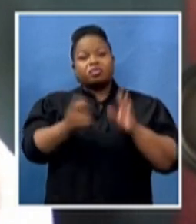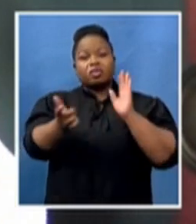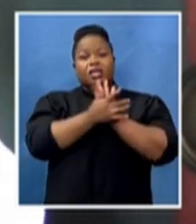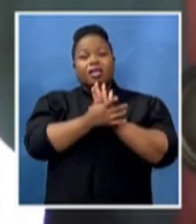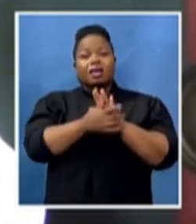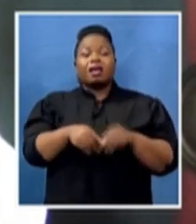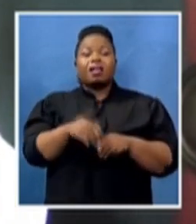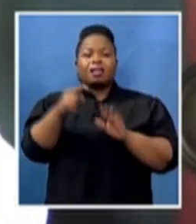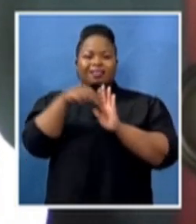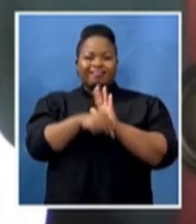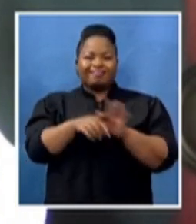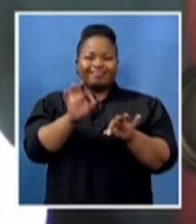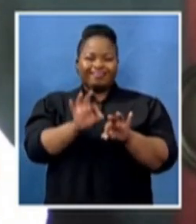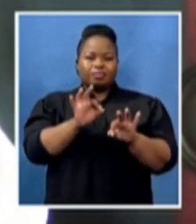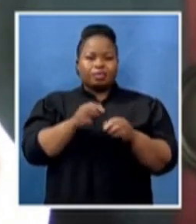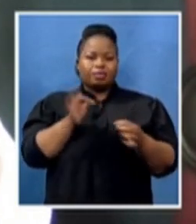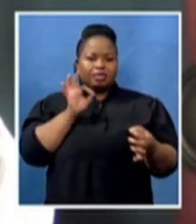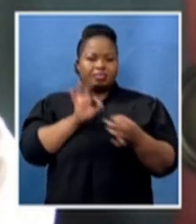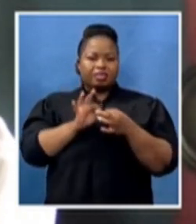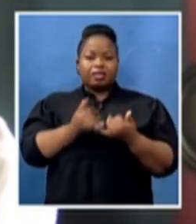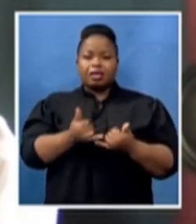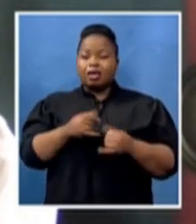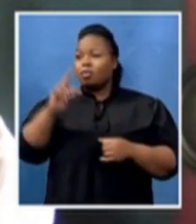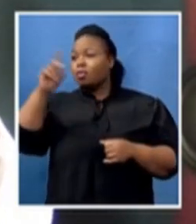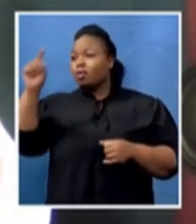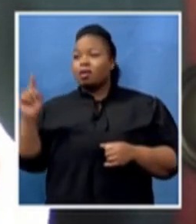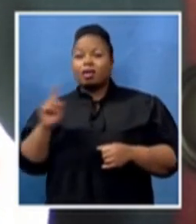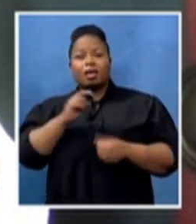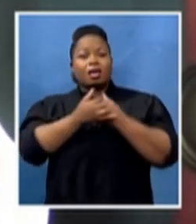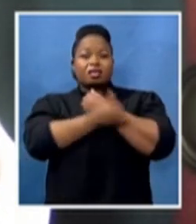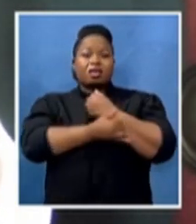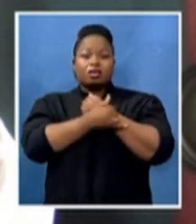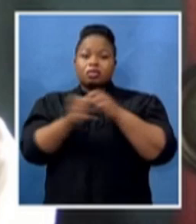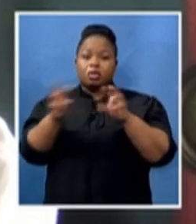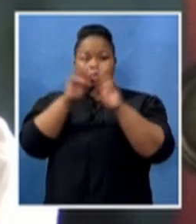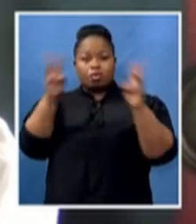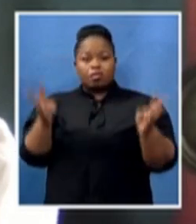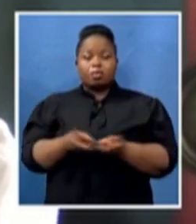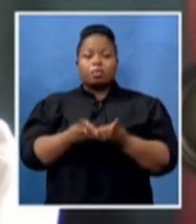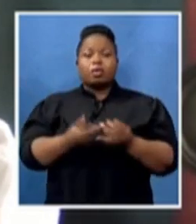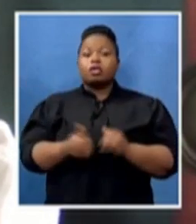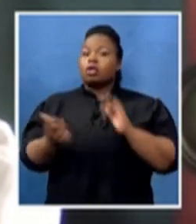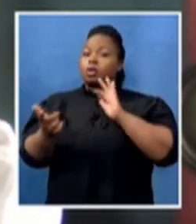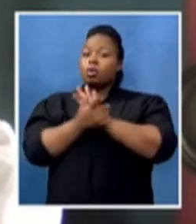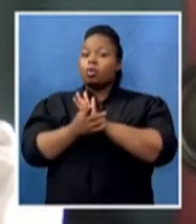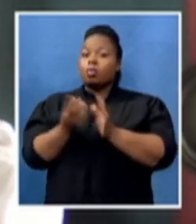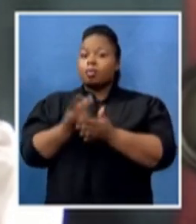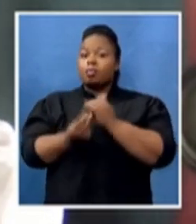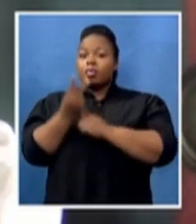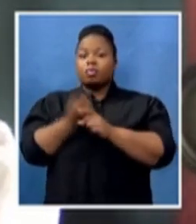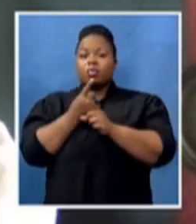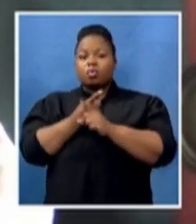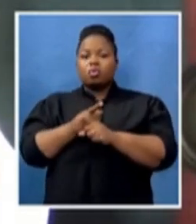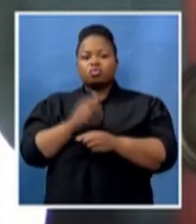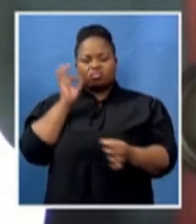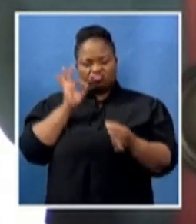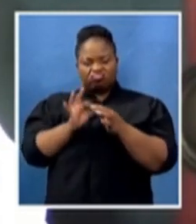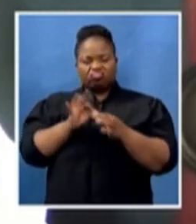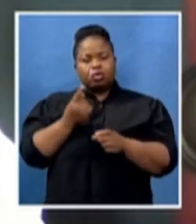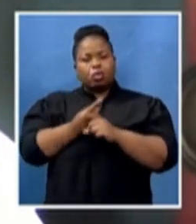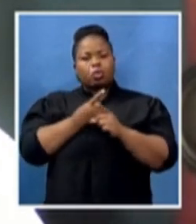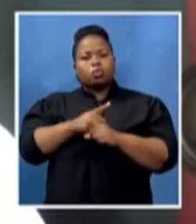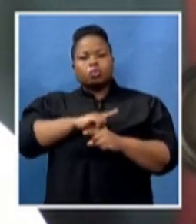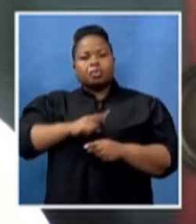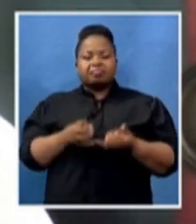countries around the world, the law both implicitly and explicitly fails to address gender-based violence.